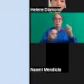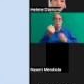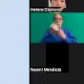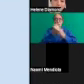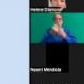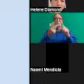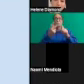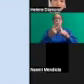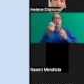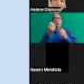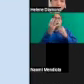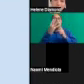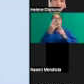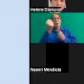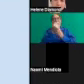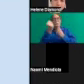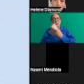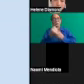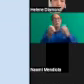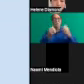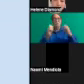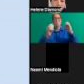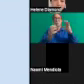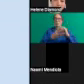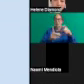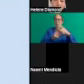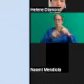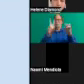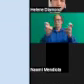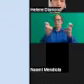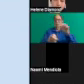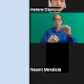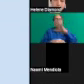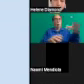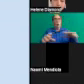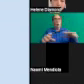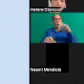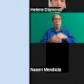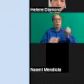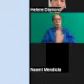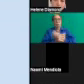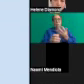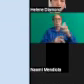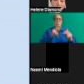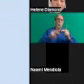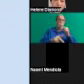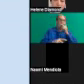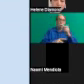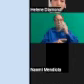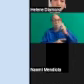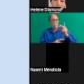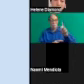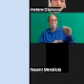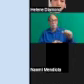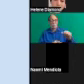efforts. The term disability is all-inclusive. It includes those that are visible,